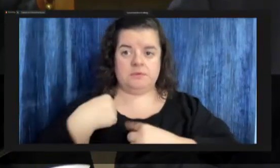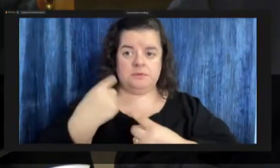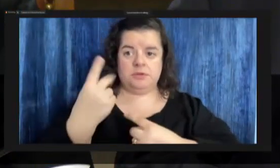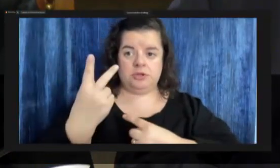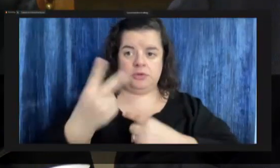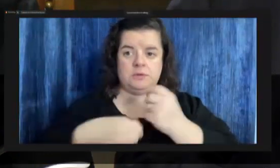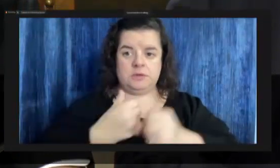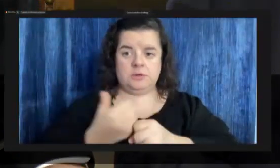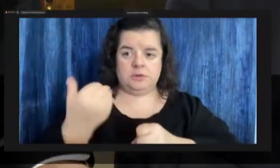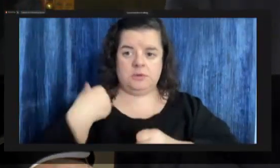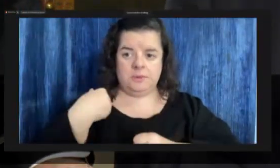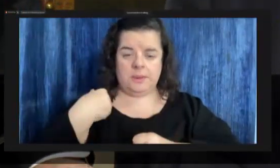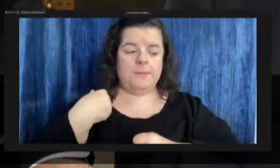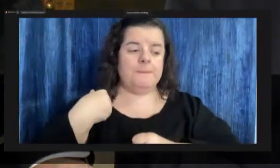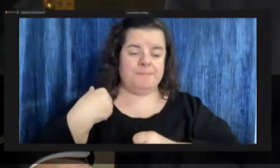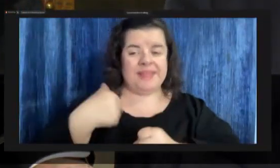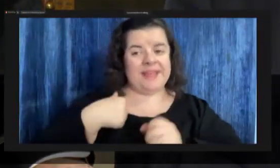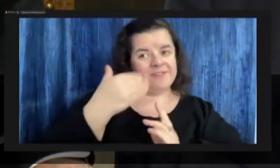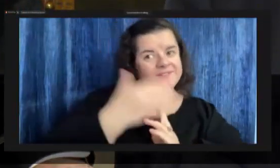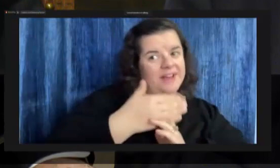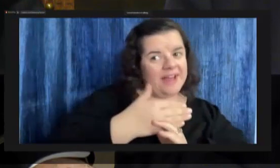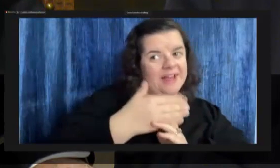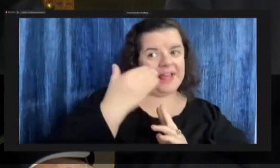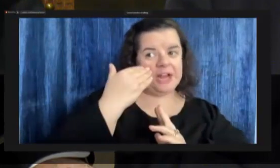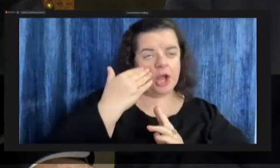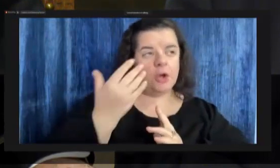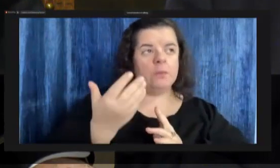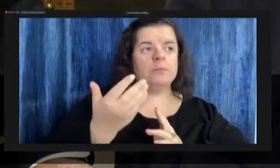honestly can't remember. Yeah.